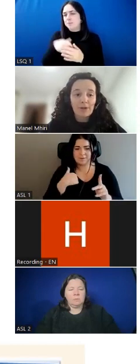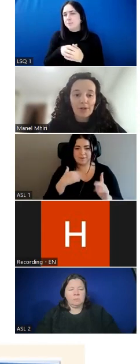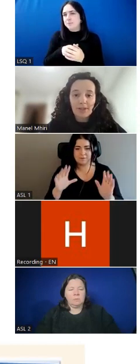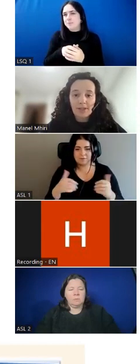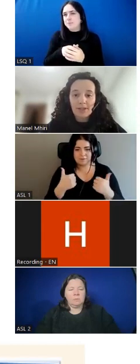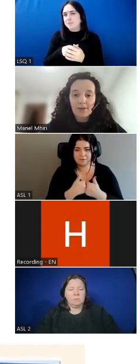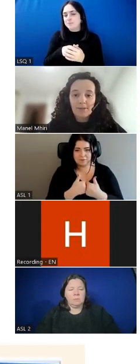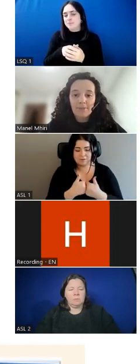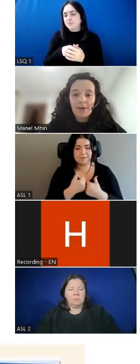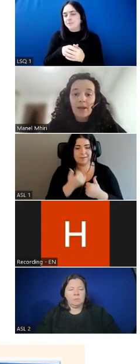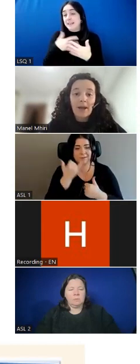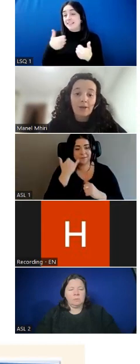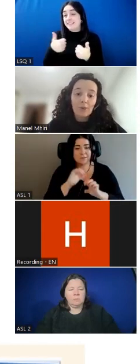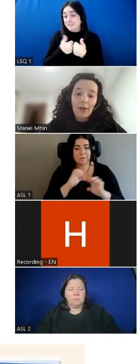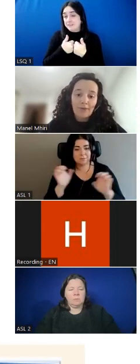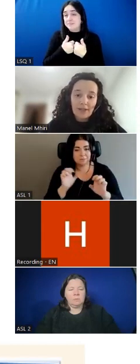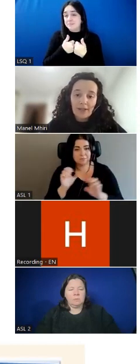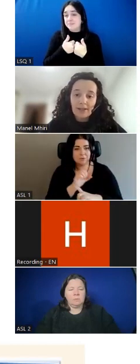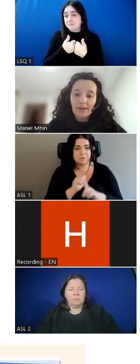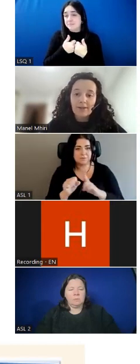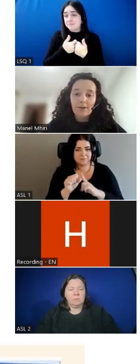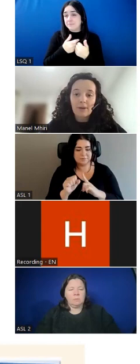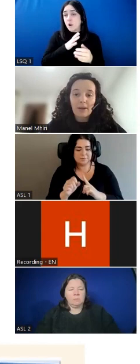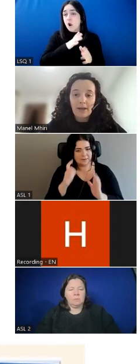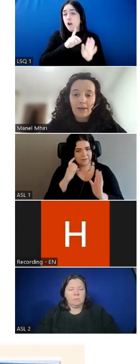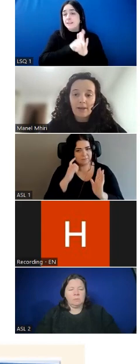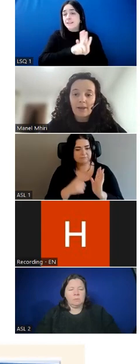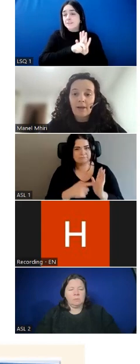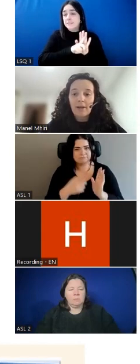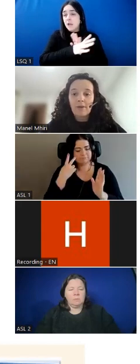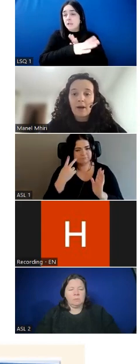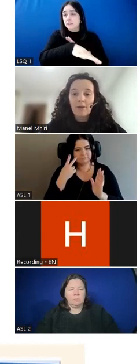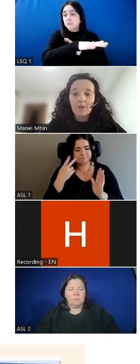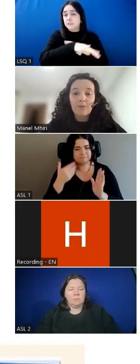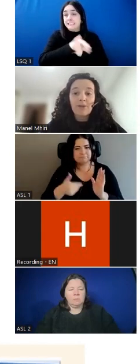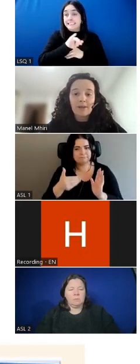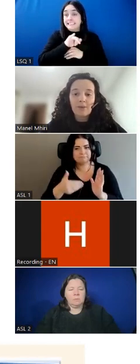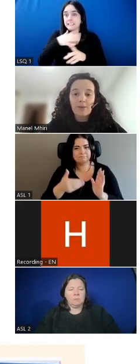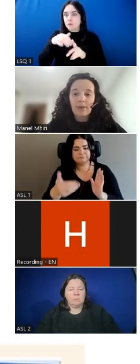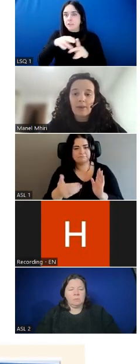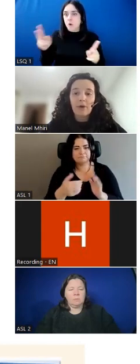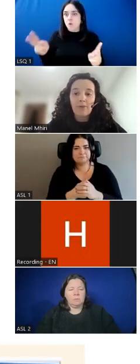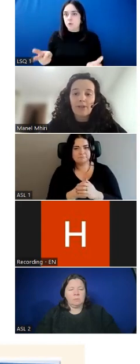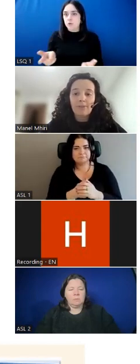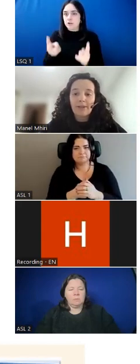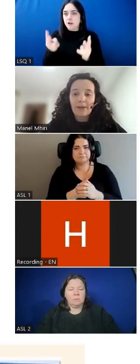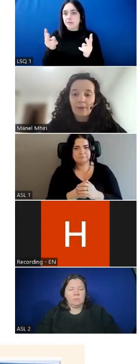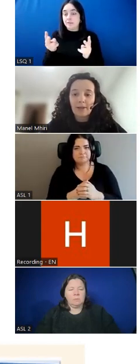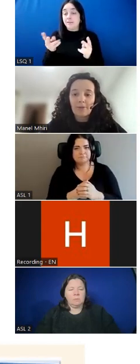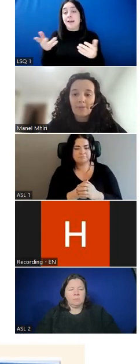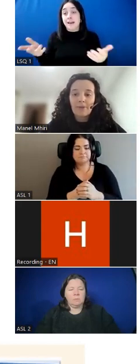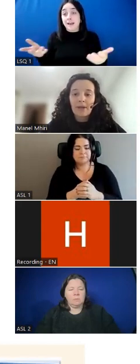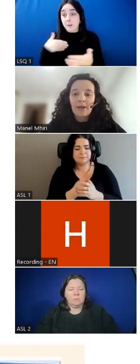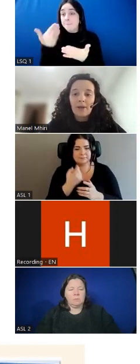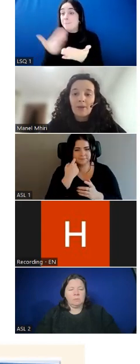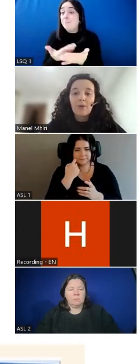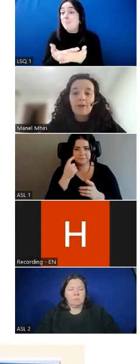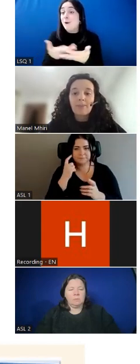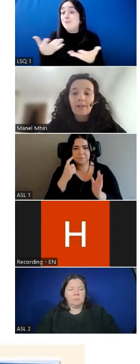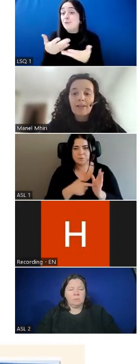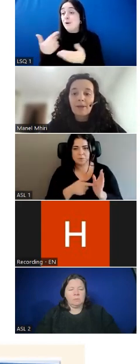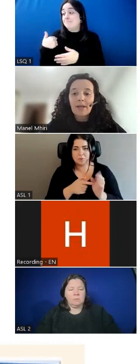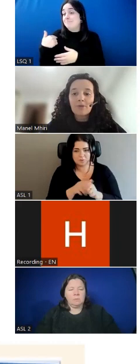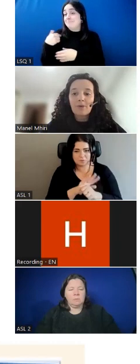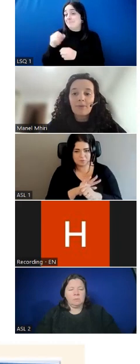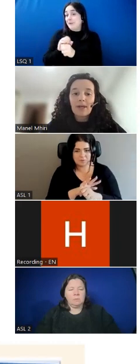of emergencies. And we have seen it lately, recently with the COVID pandemic. The